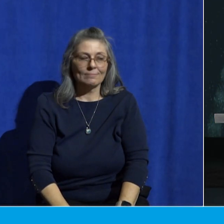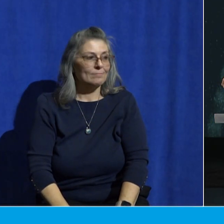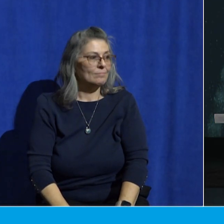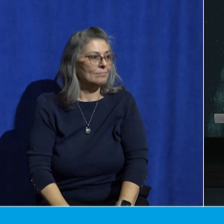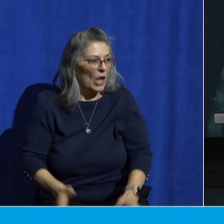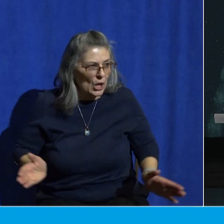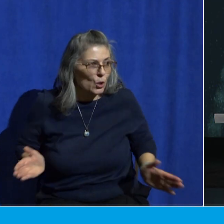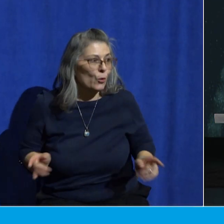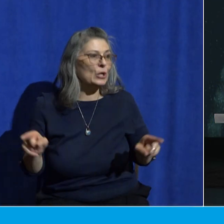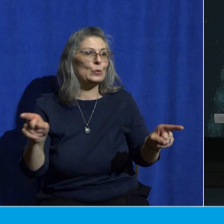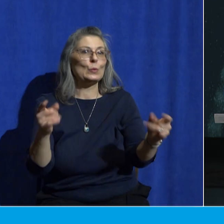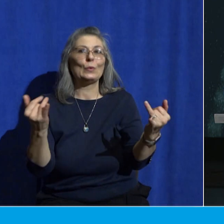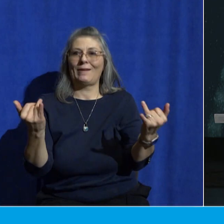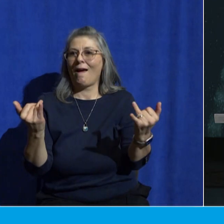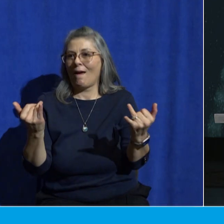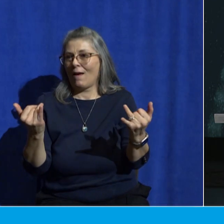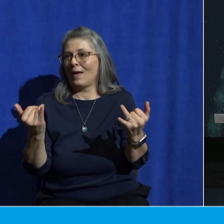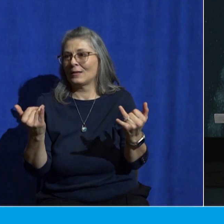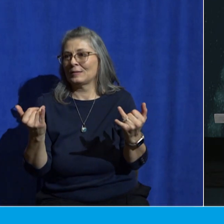I urge you today,